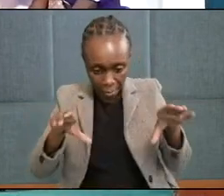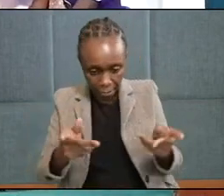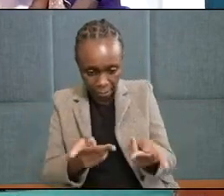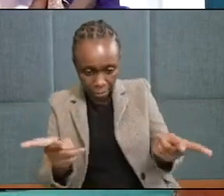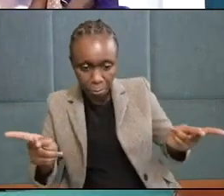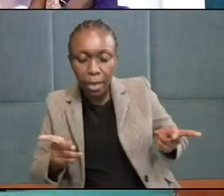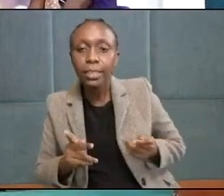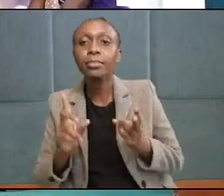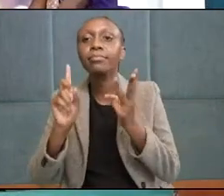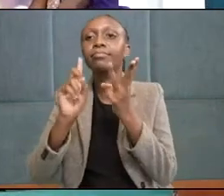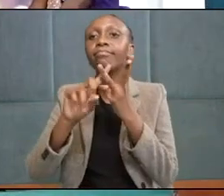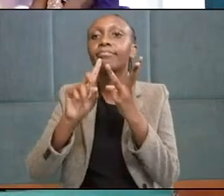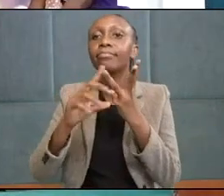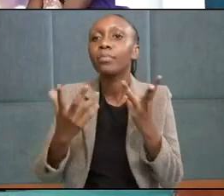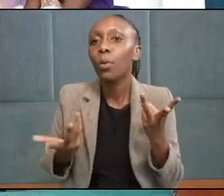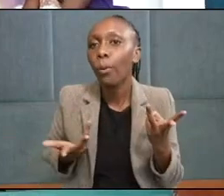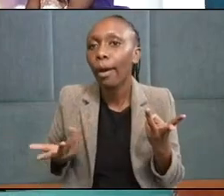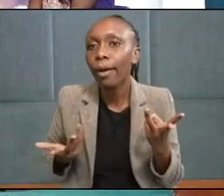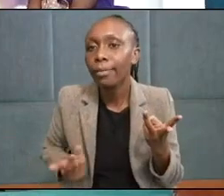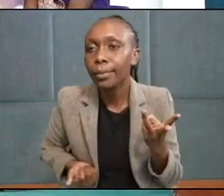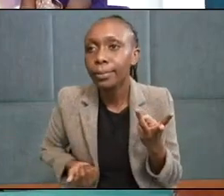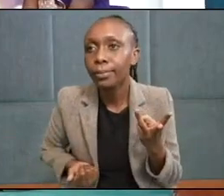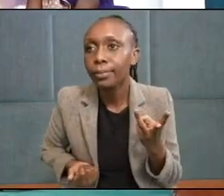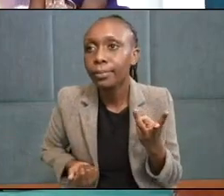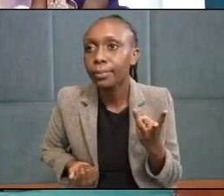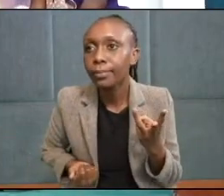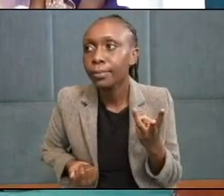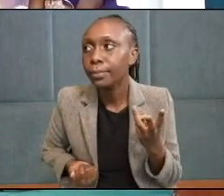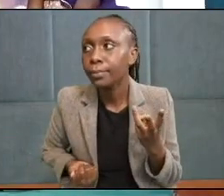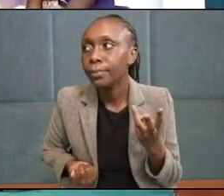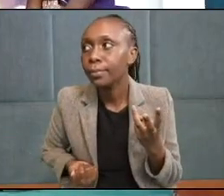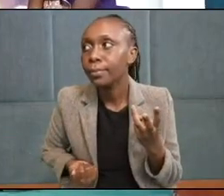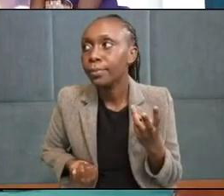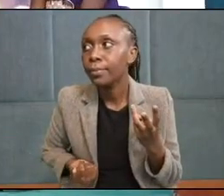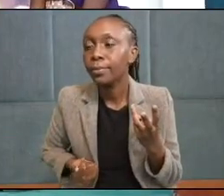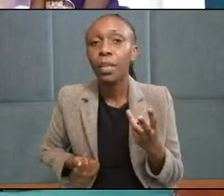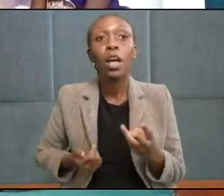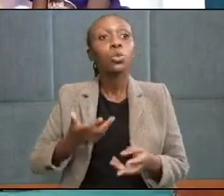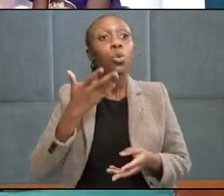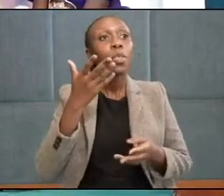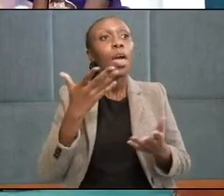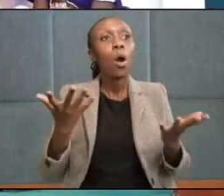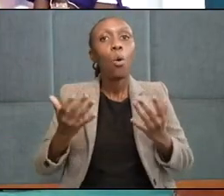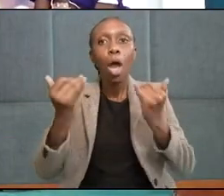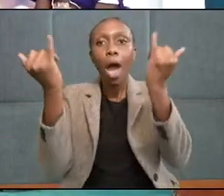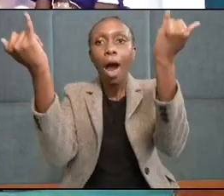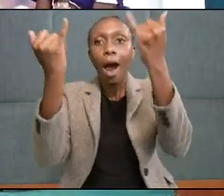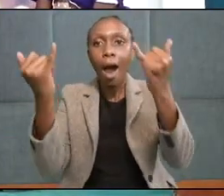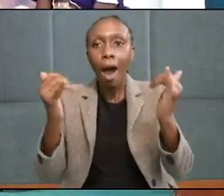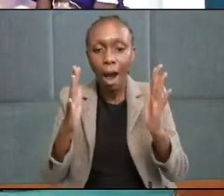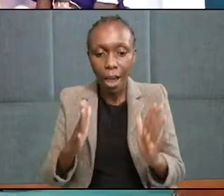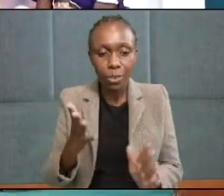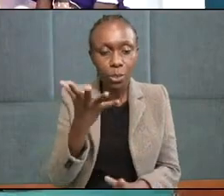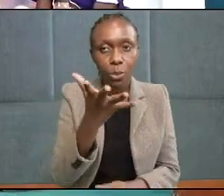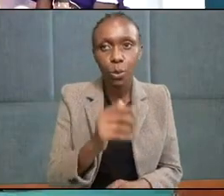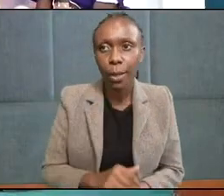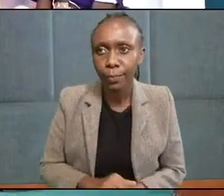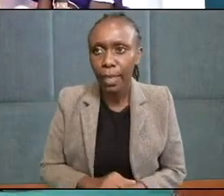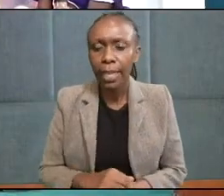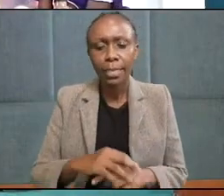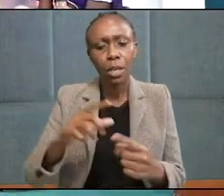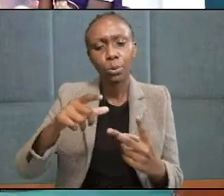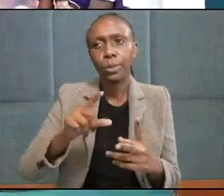To the marketplace. And lastly, Tamara? Areopagus. To the Areopagus. Thank you. Let's go to the first